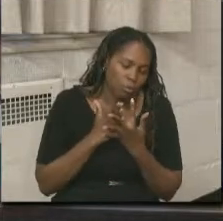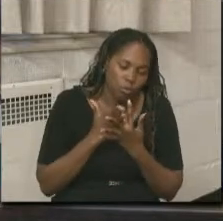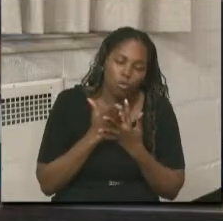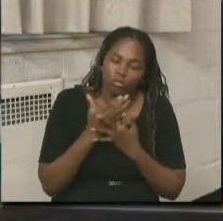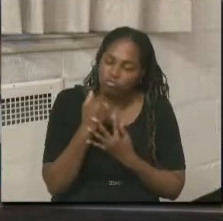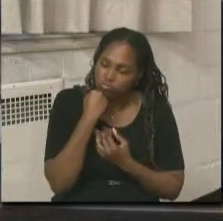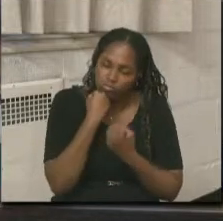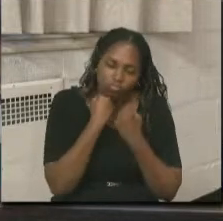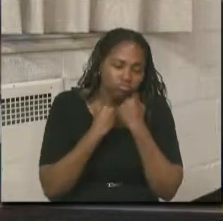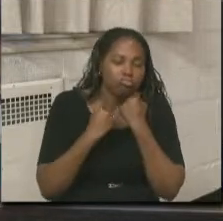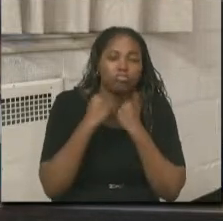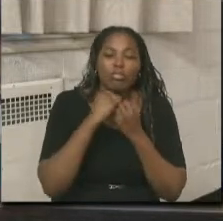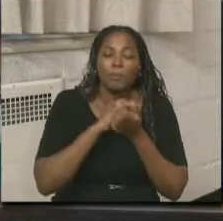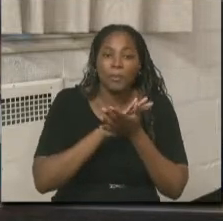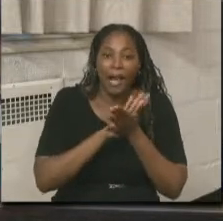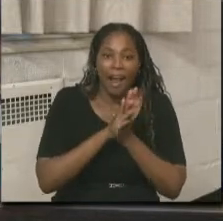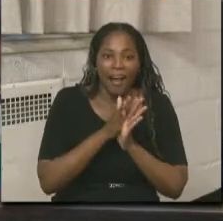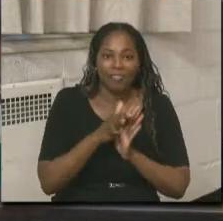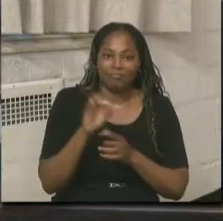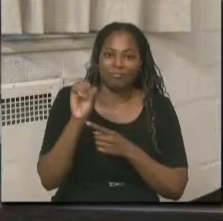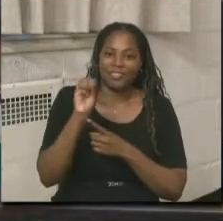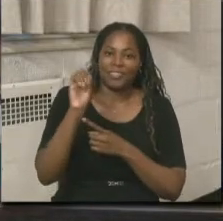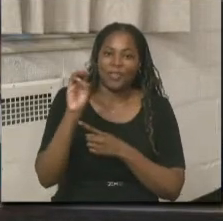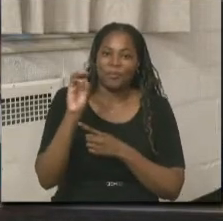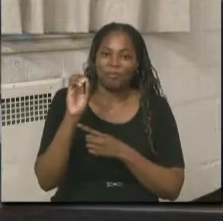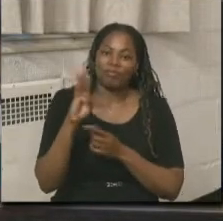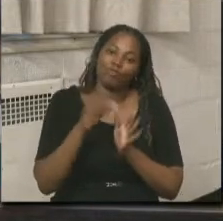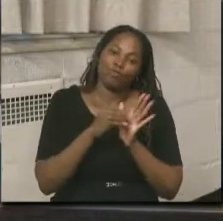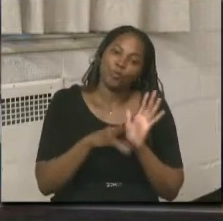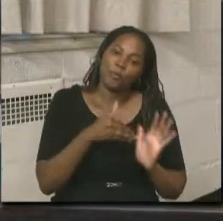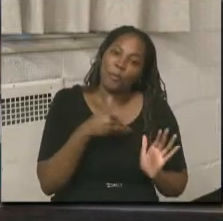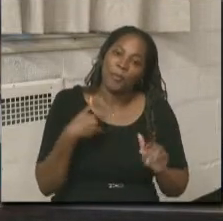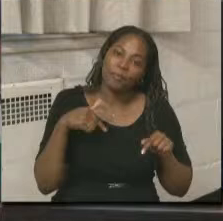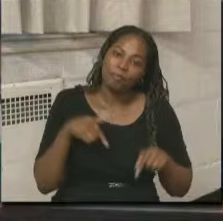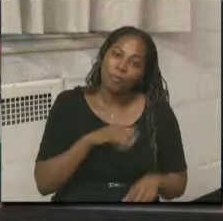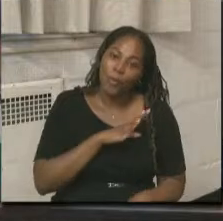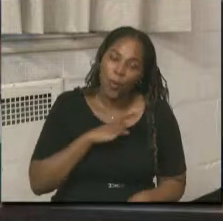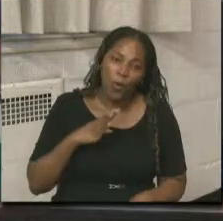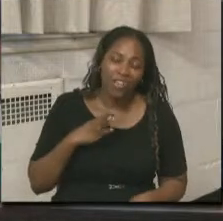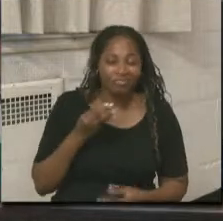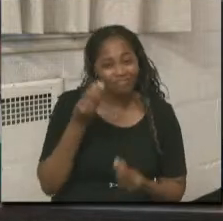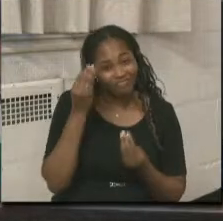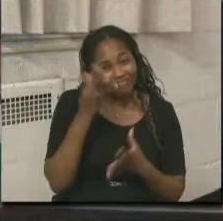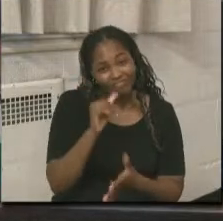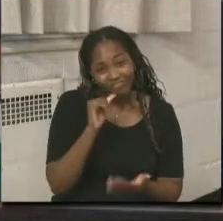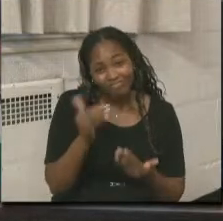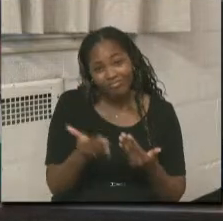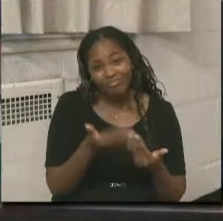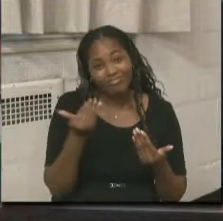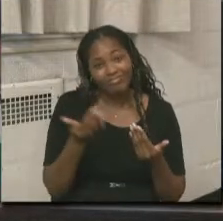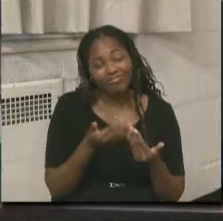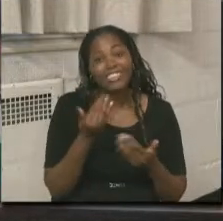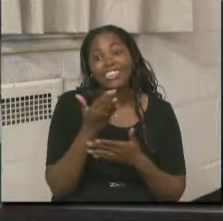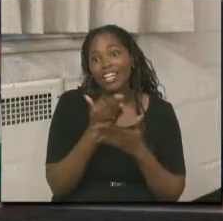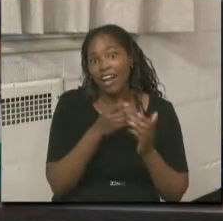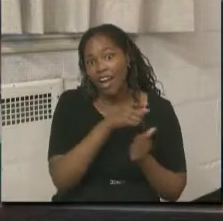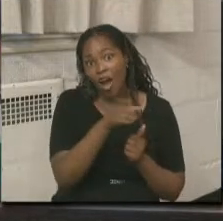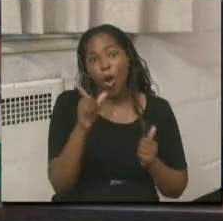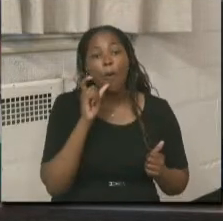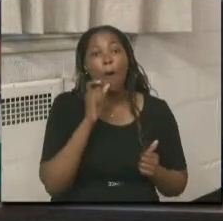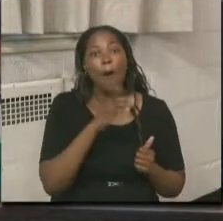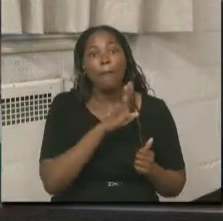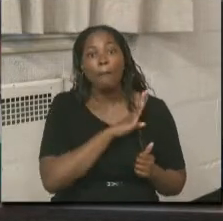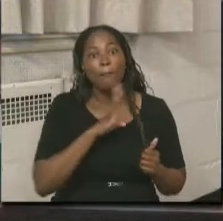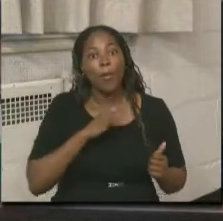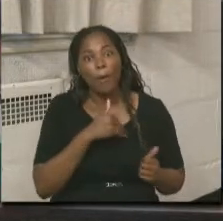becoming student member of the board. And it takes a lot. Board members, you know, it takes a lot to get here, especially for board members that had to run campaigns. The student member of the